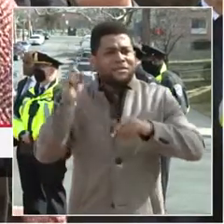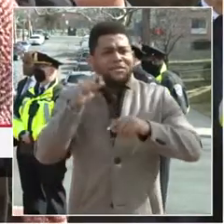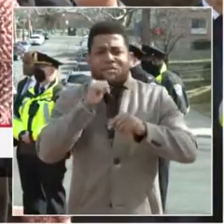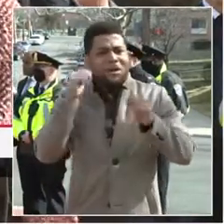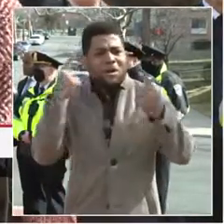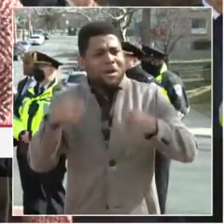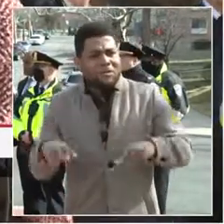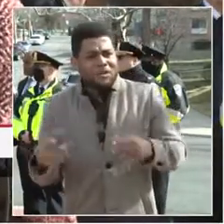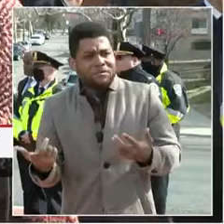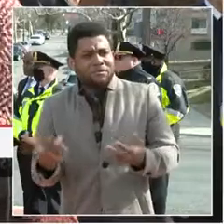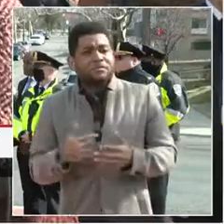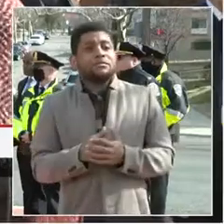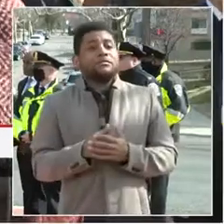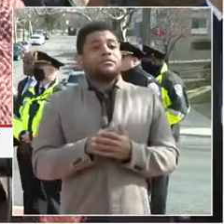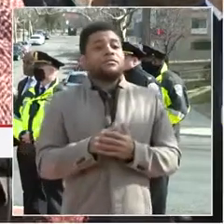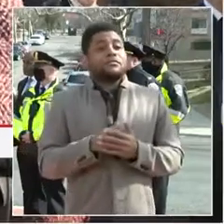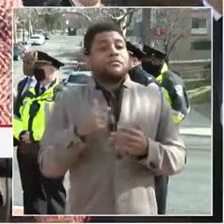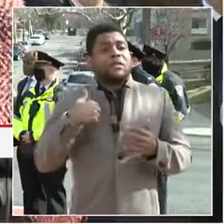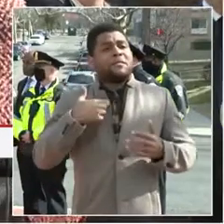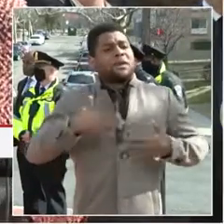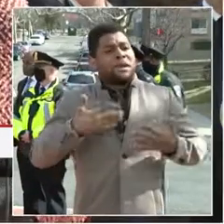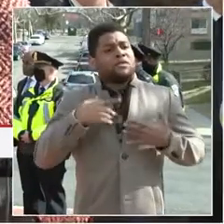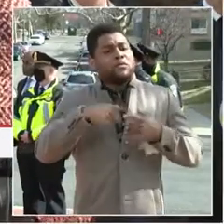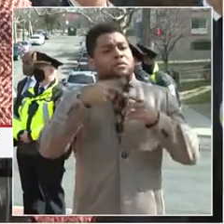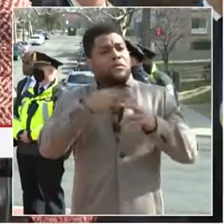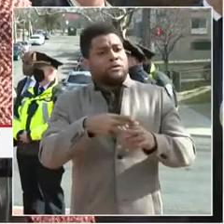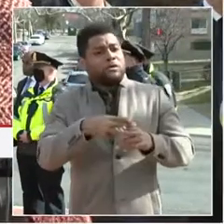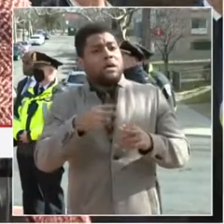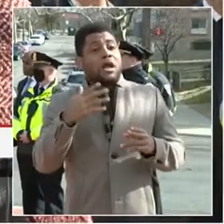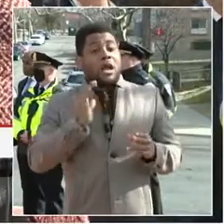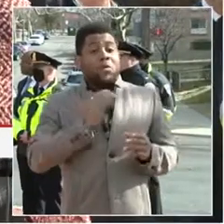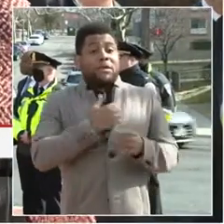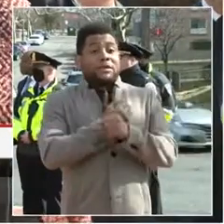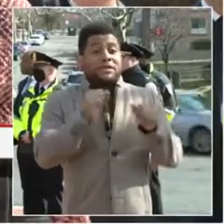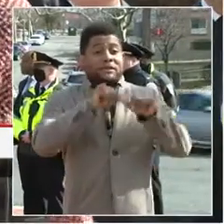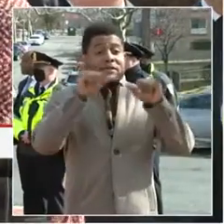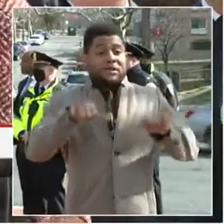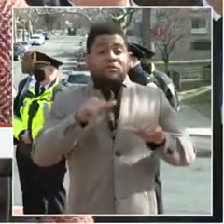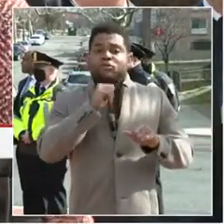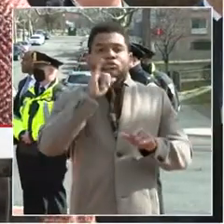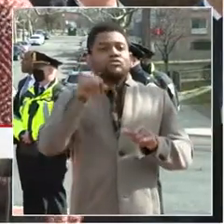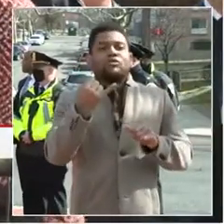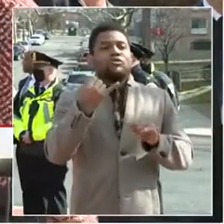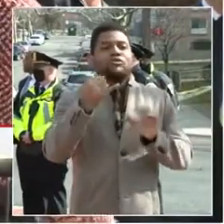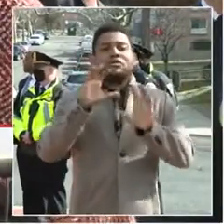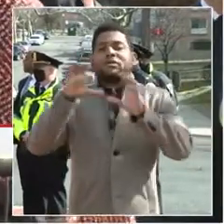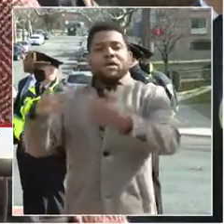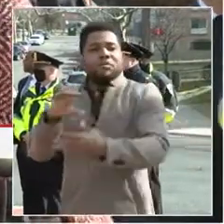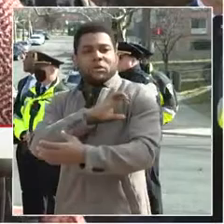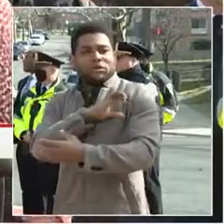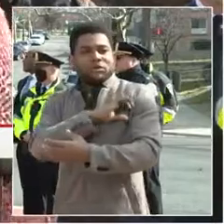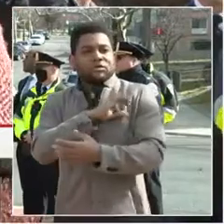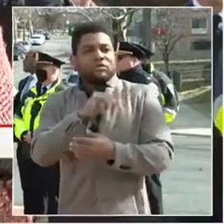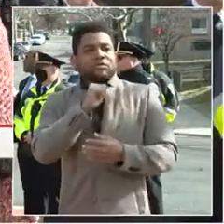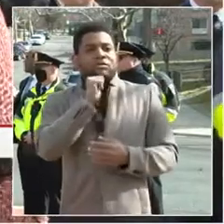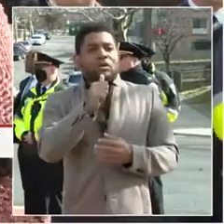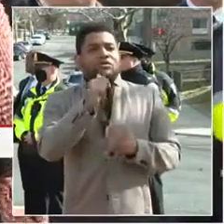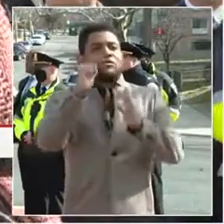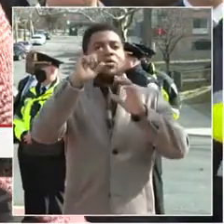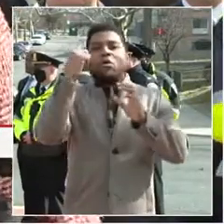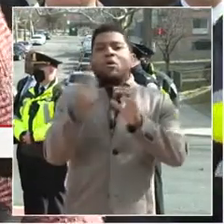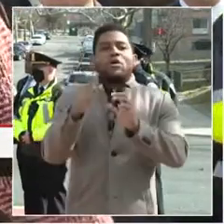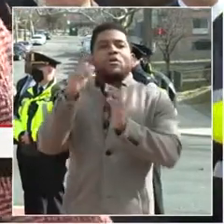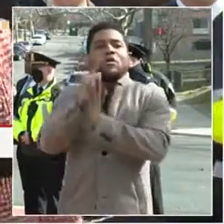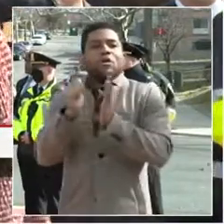talk about this, our public safety system is not just the police and law enforcement. We've also been out, we were at the Tennis